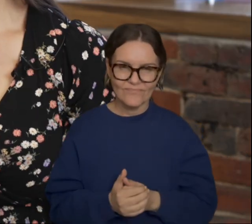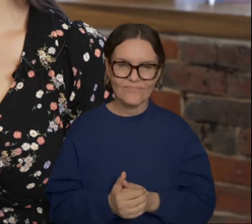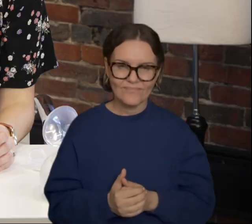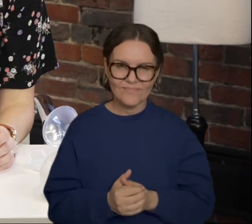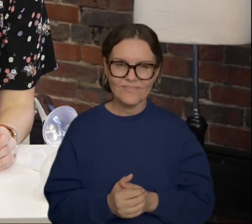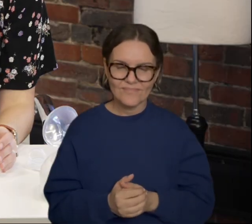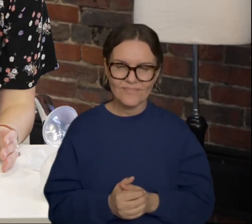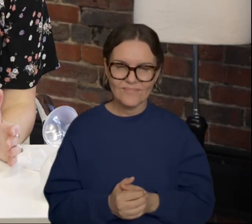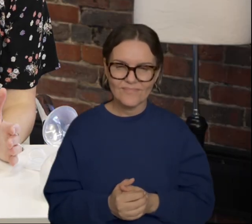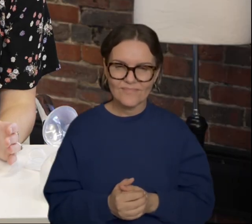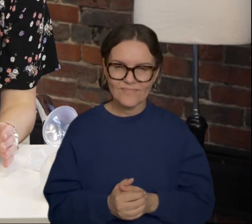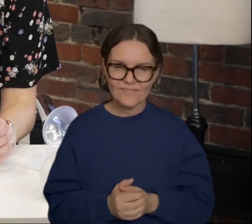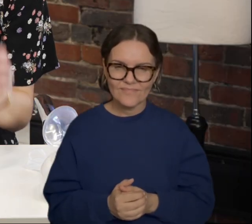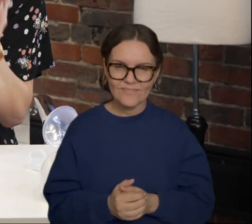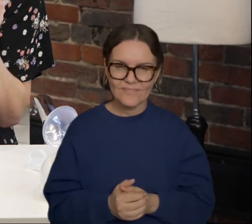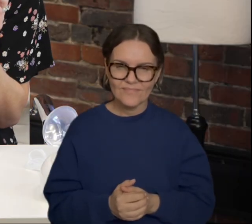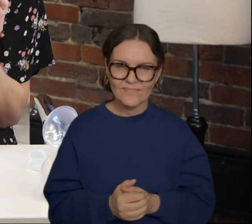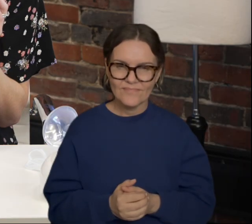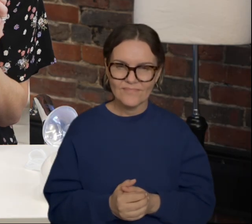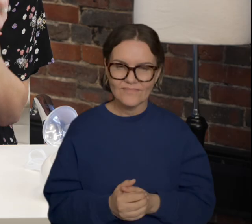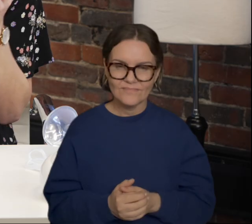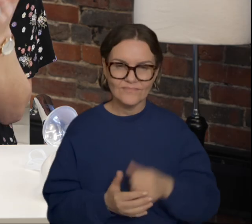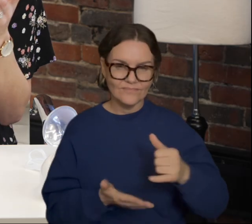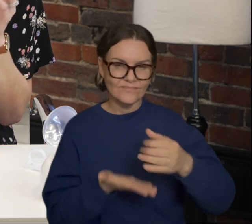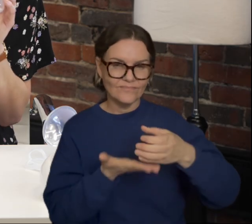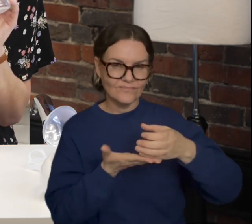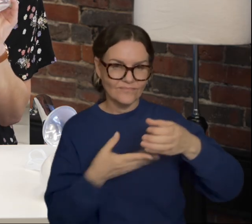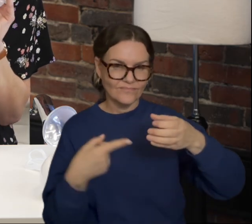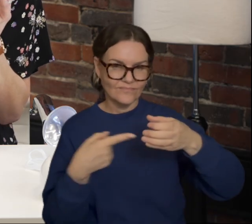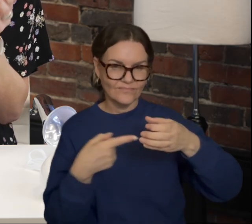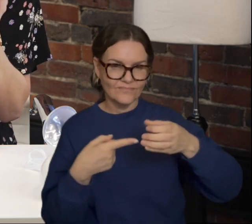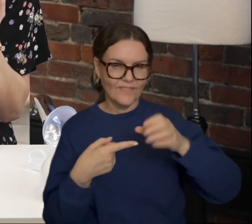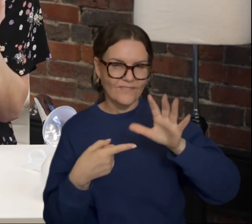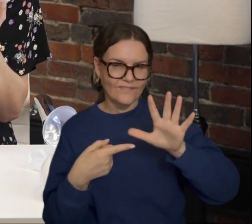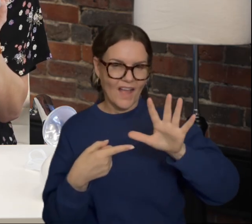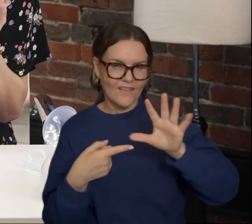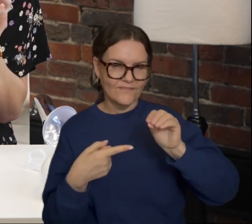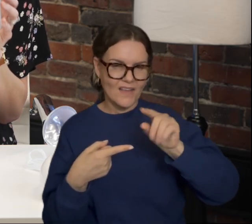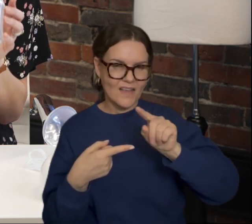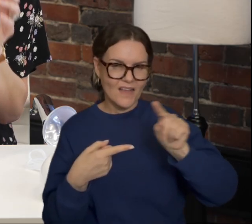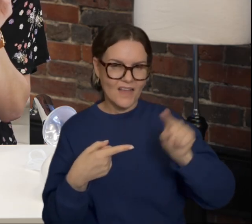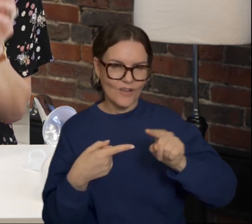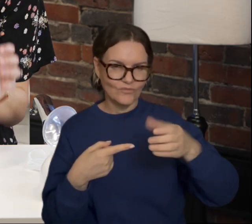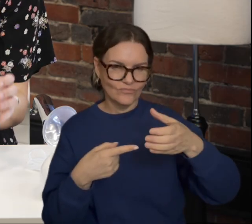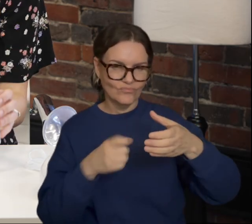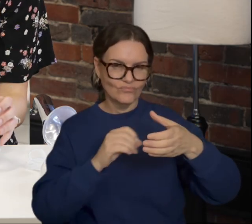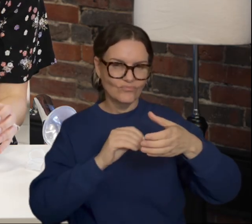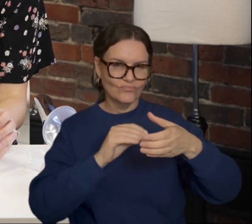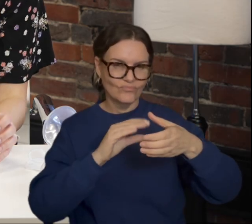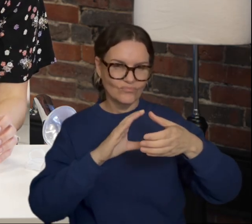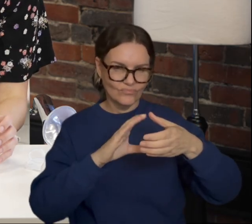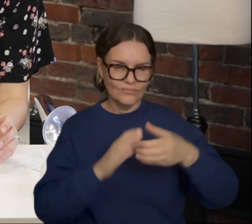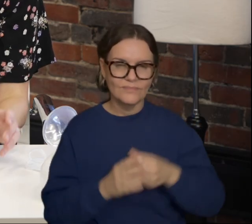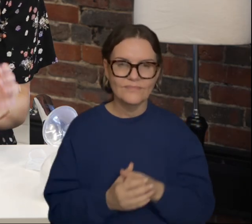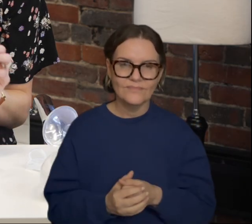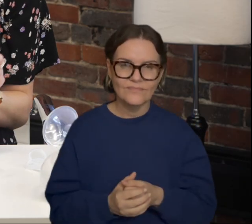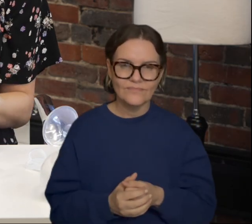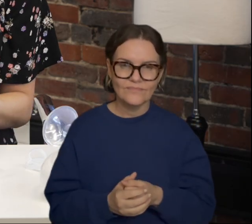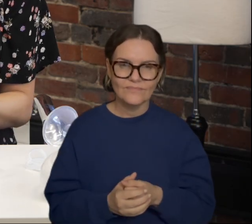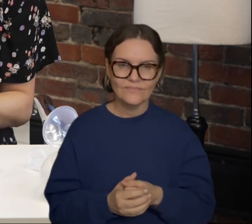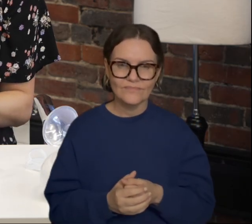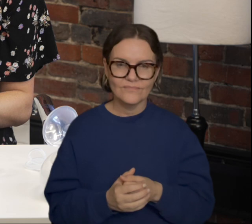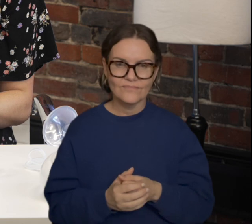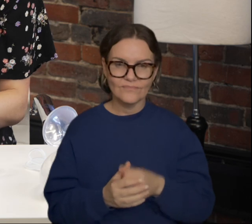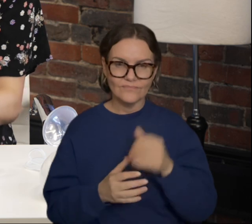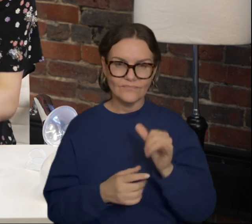bottle. Assembling it bottom up, we start with our bottle, again as the 5 fluid ounce storage capacity here, and then it moves up into the